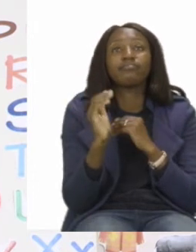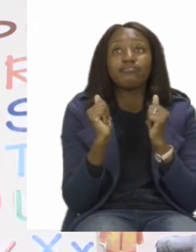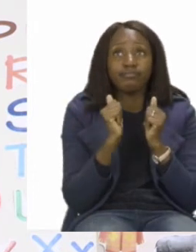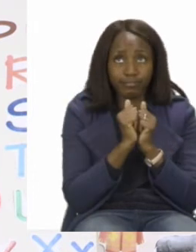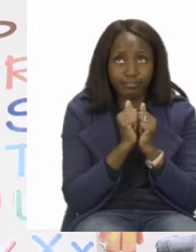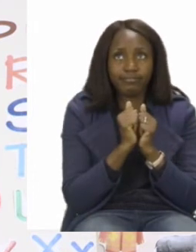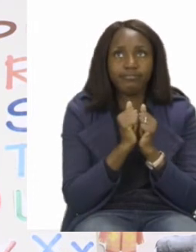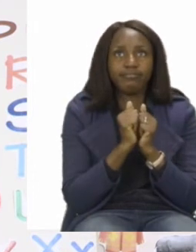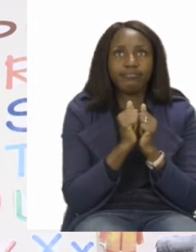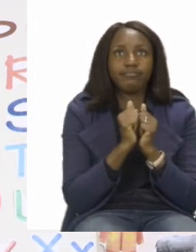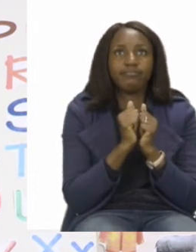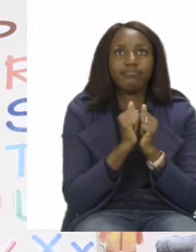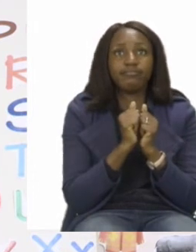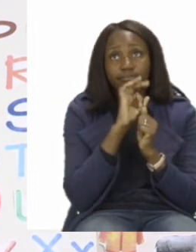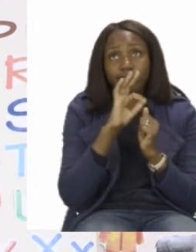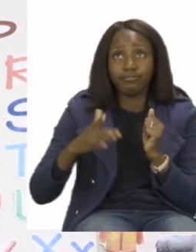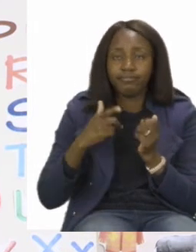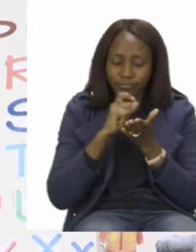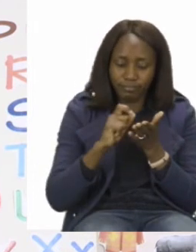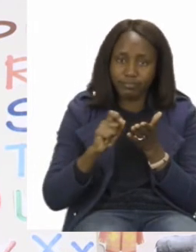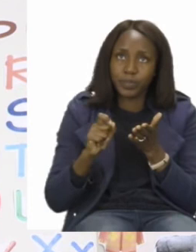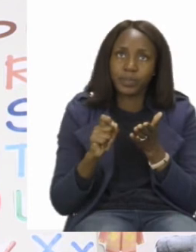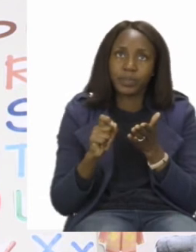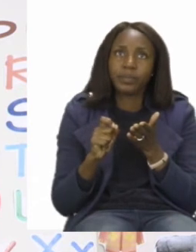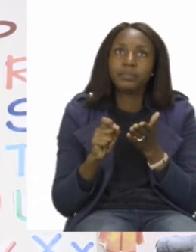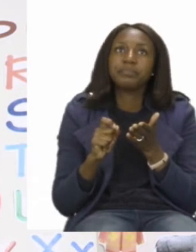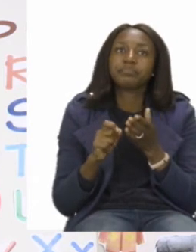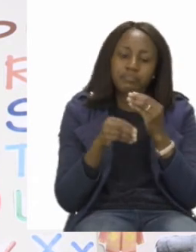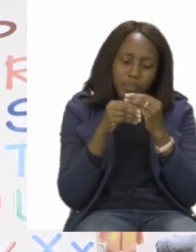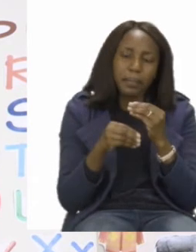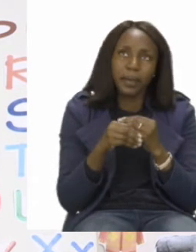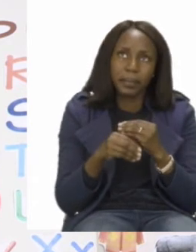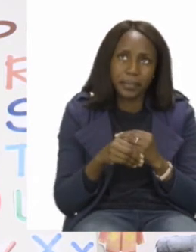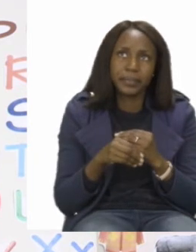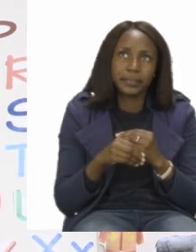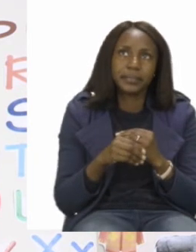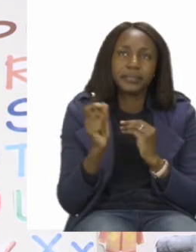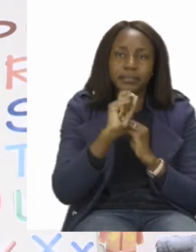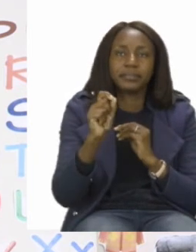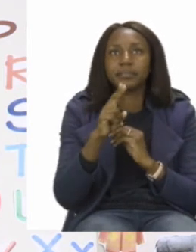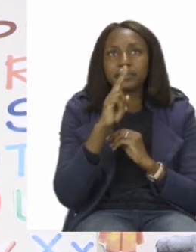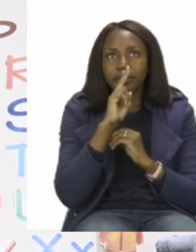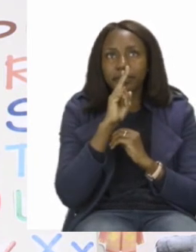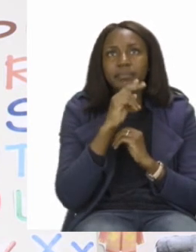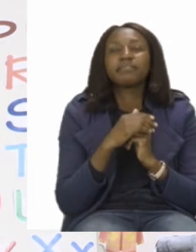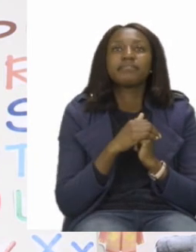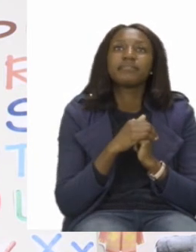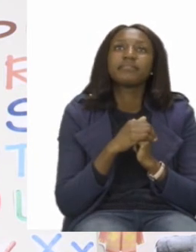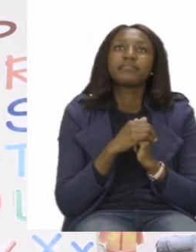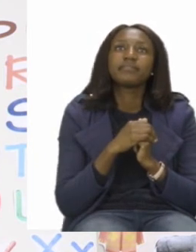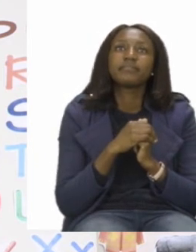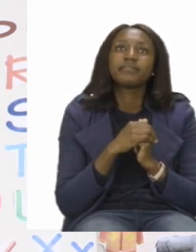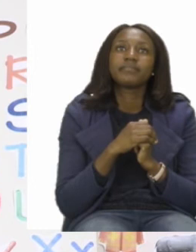always write it down if you feel it is necessary. Add it all together and write it in your booklet.